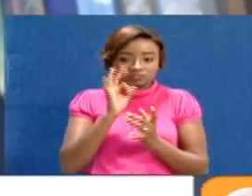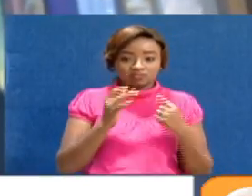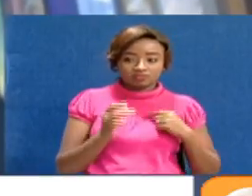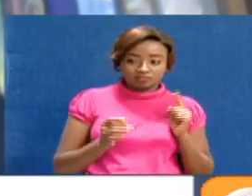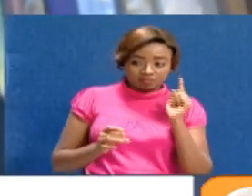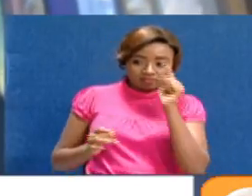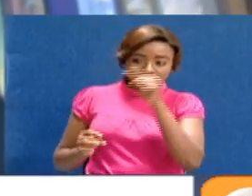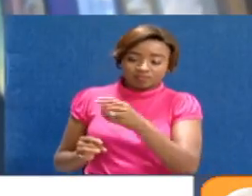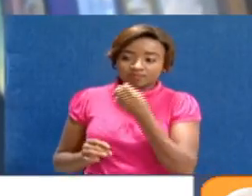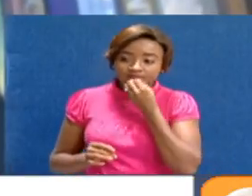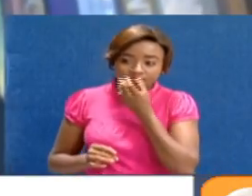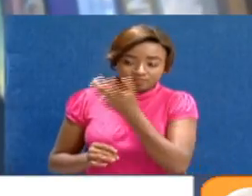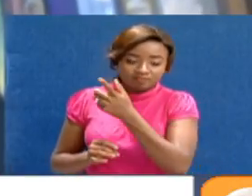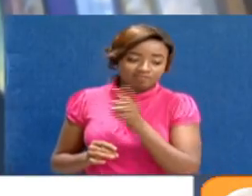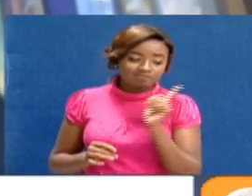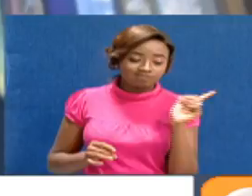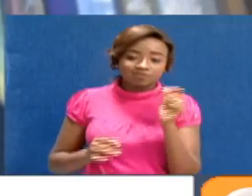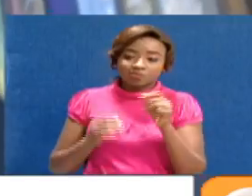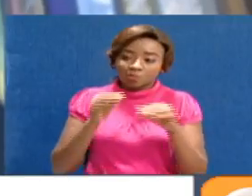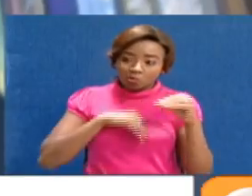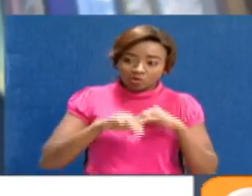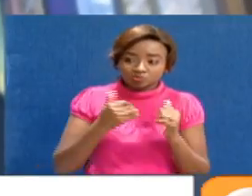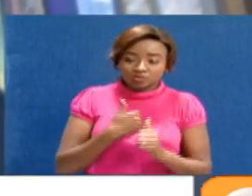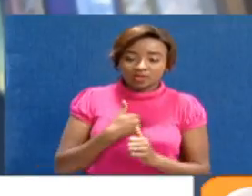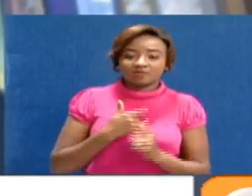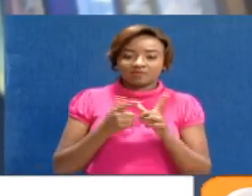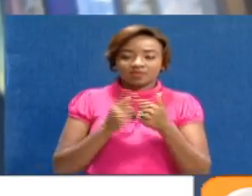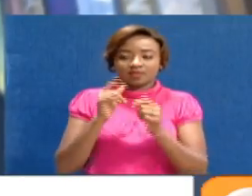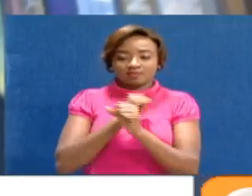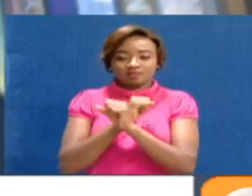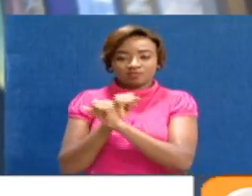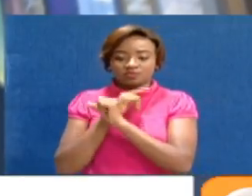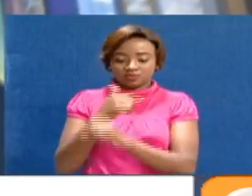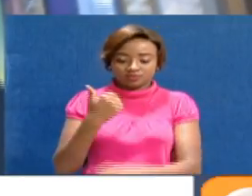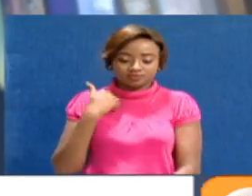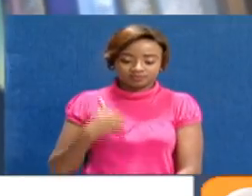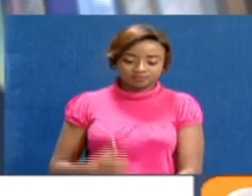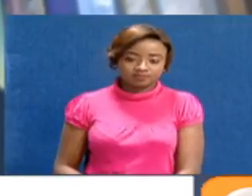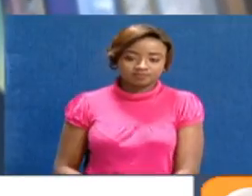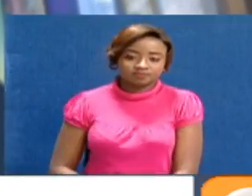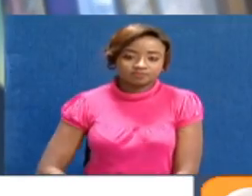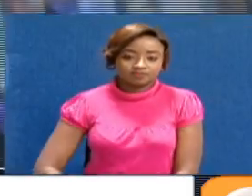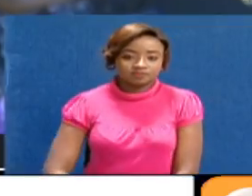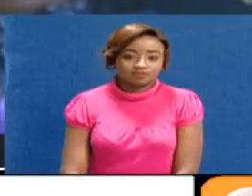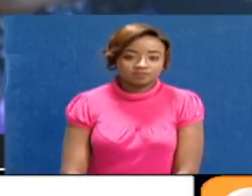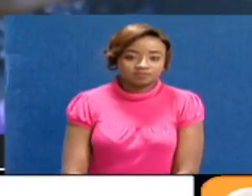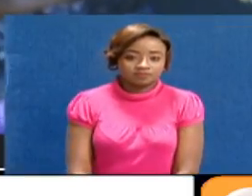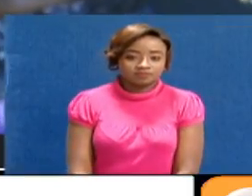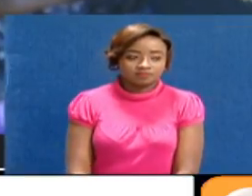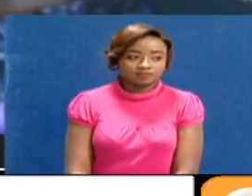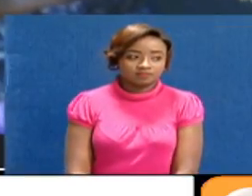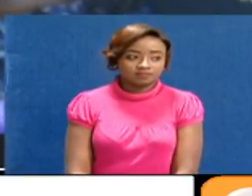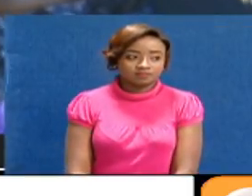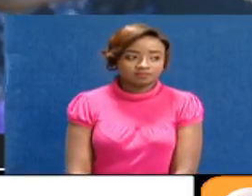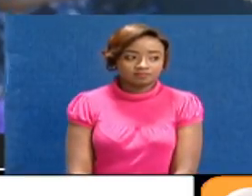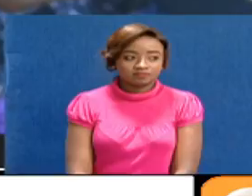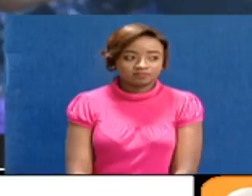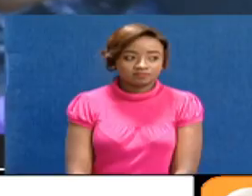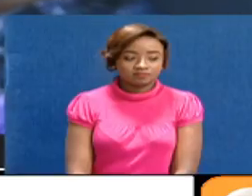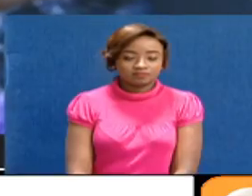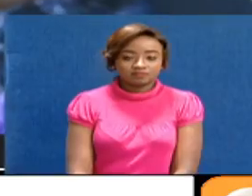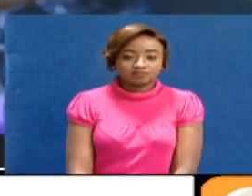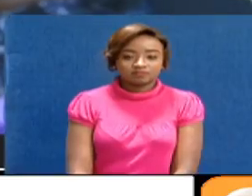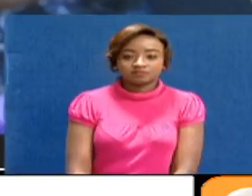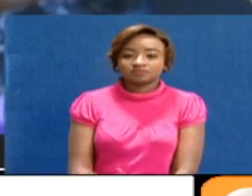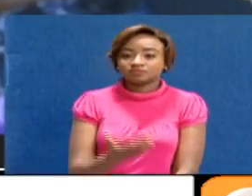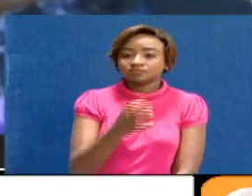that when they come forth to report cases of corruption, then they will be protected. All right. As we wind up on this, Madam Kamau, what more does